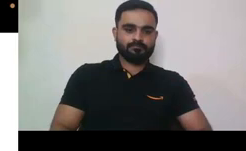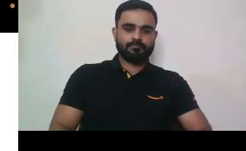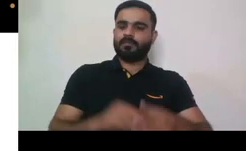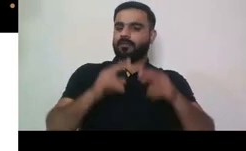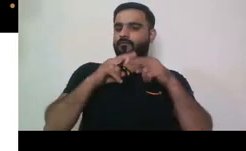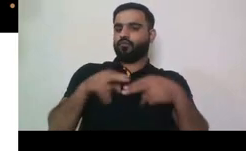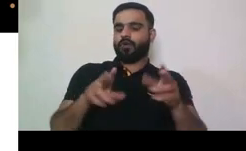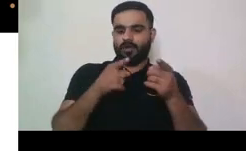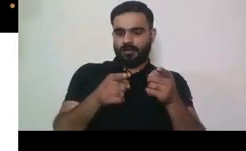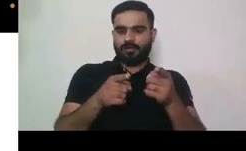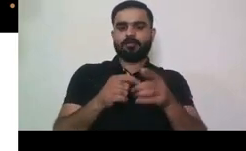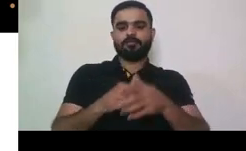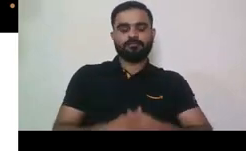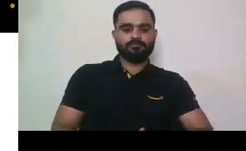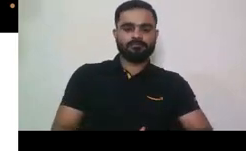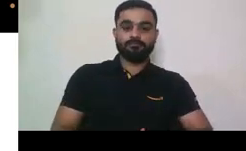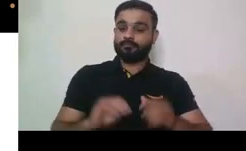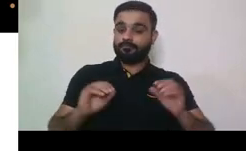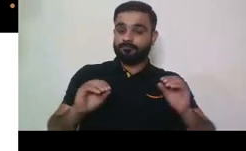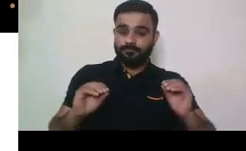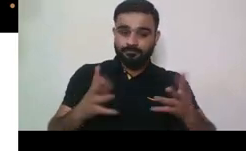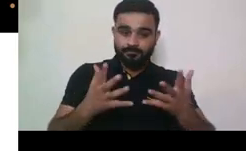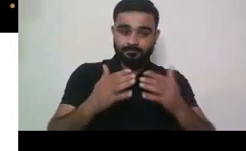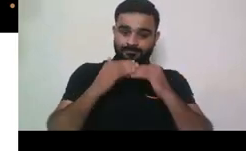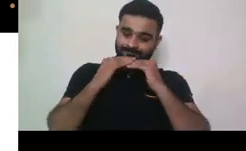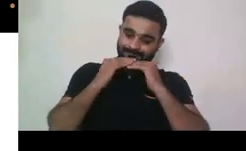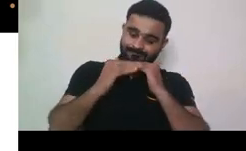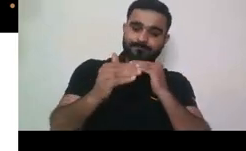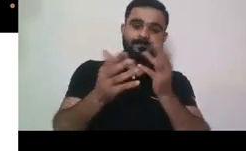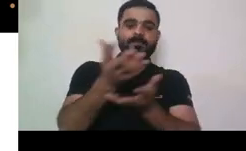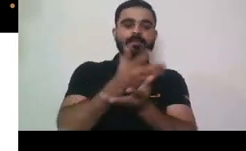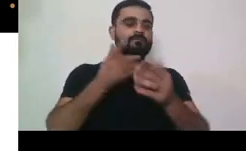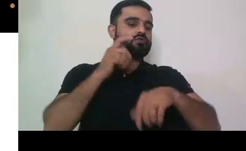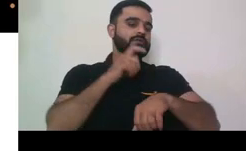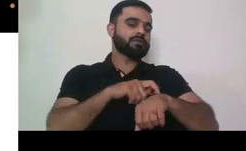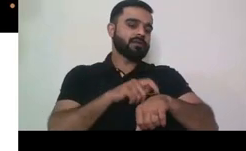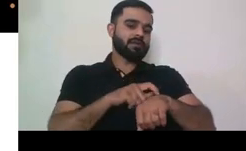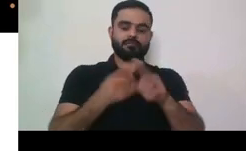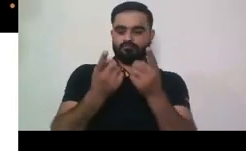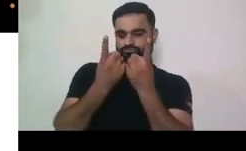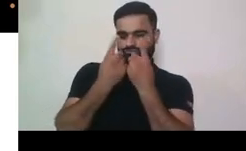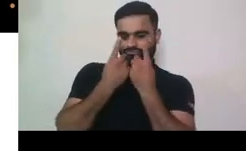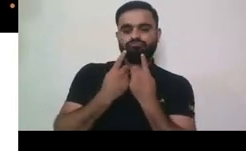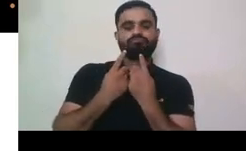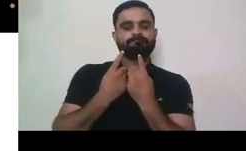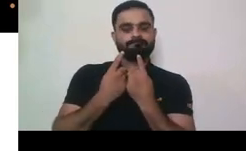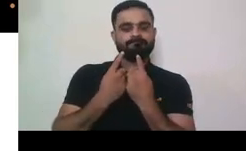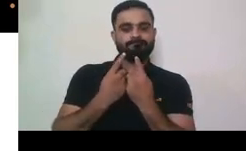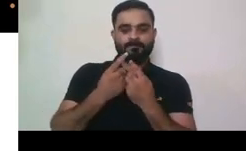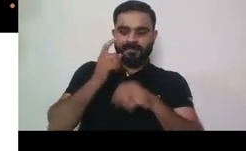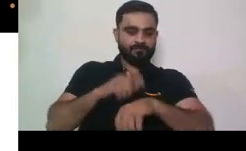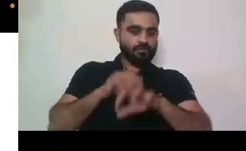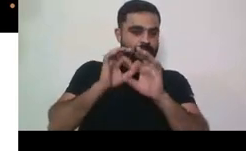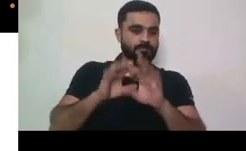finally, after starting sustaining the group, now it is the time to evaluate. After a particular time, maybe